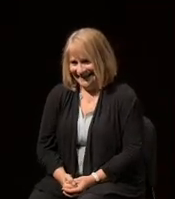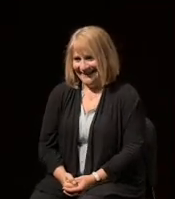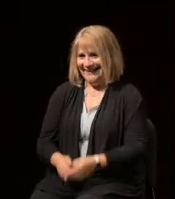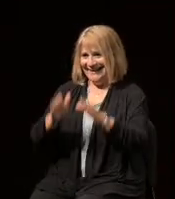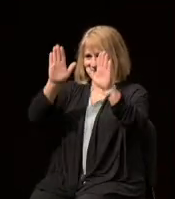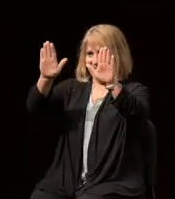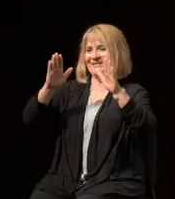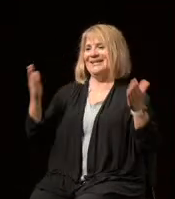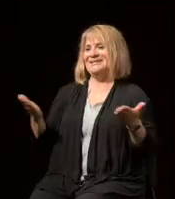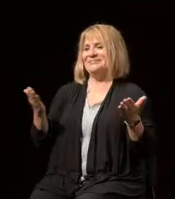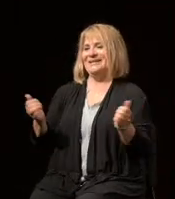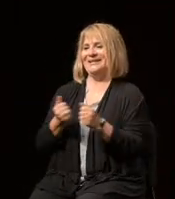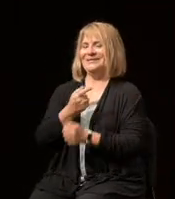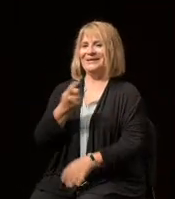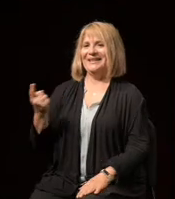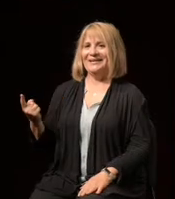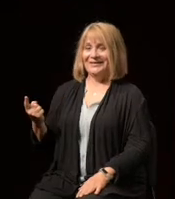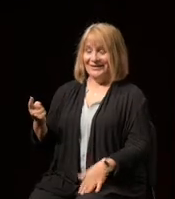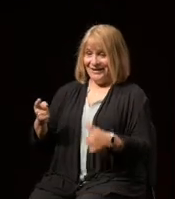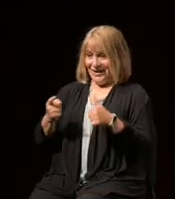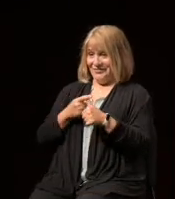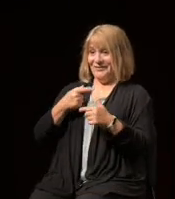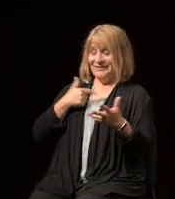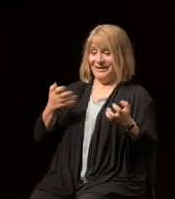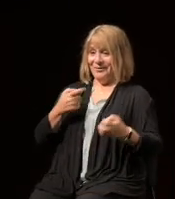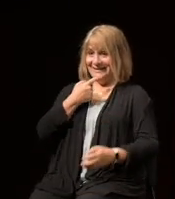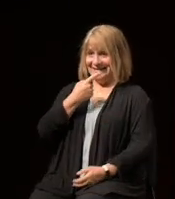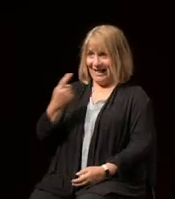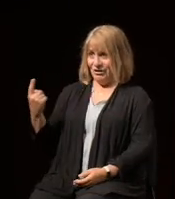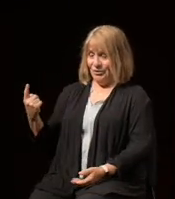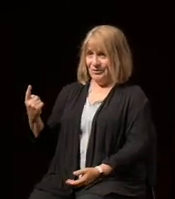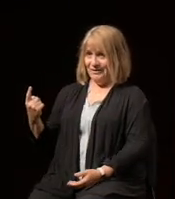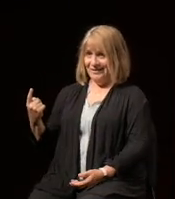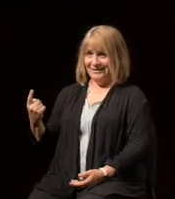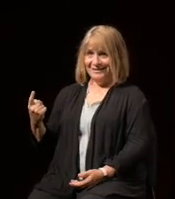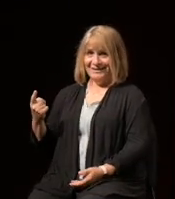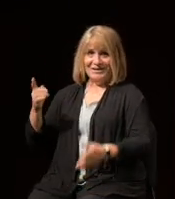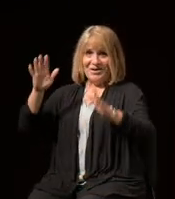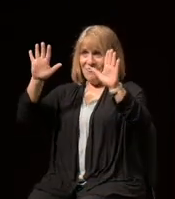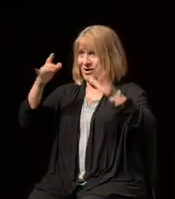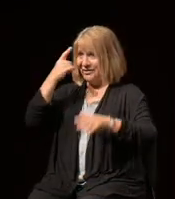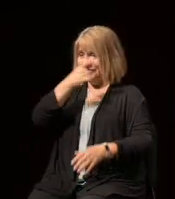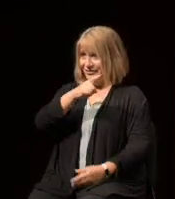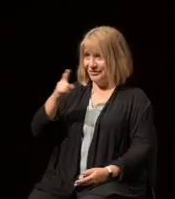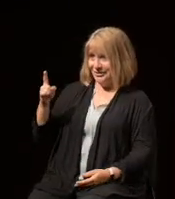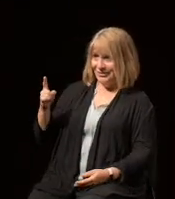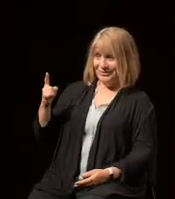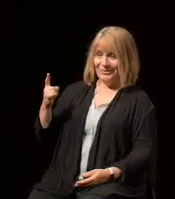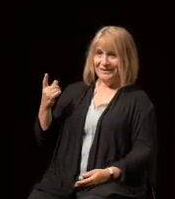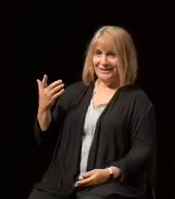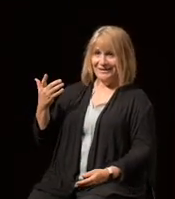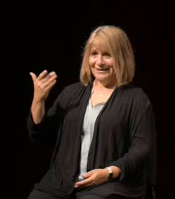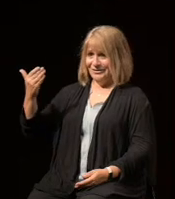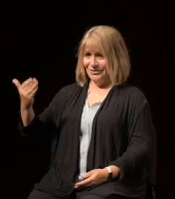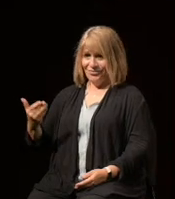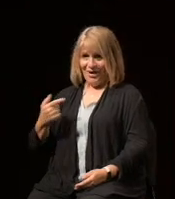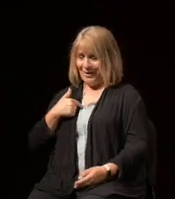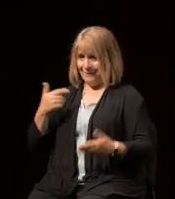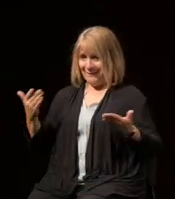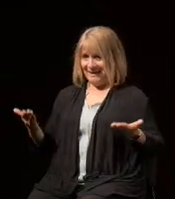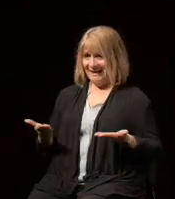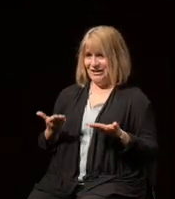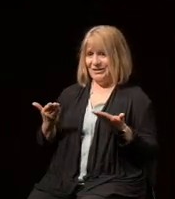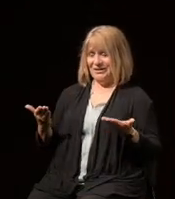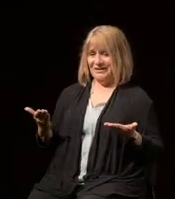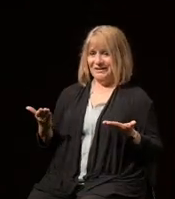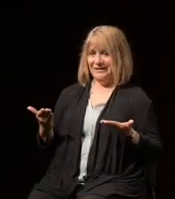you. The first thing I want to say is how wonderful for you to welcome me here.